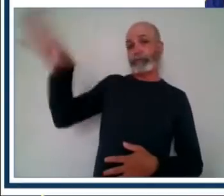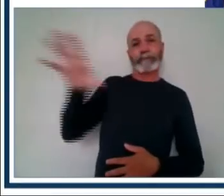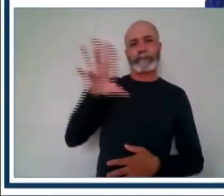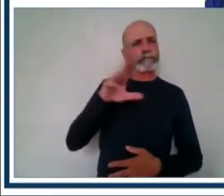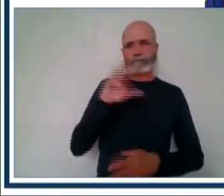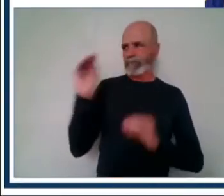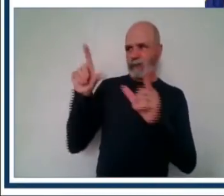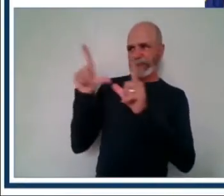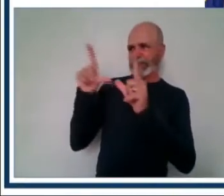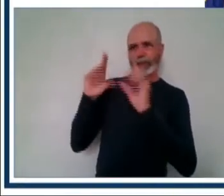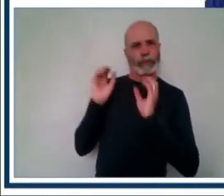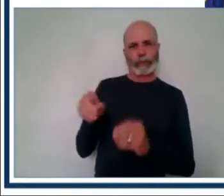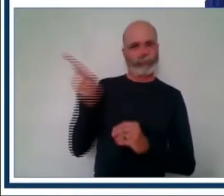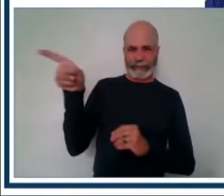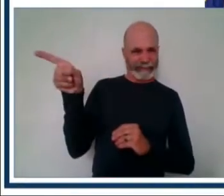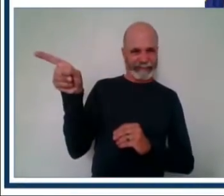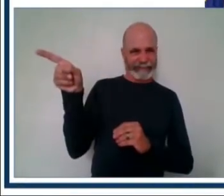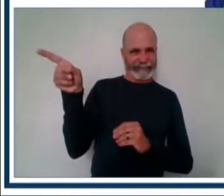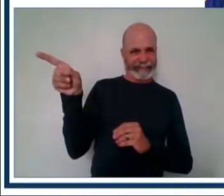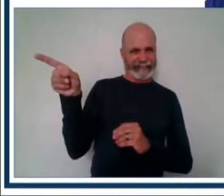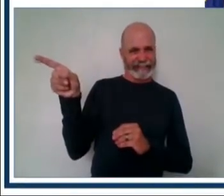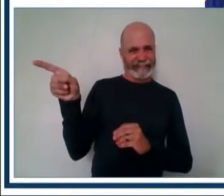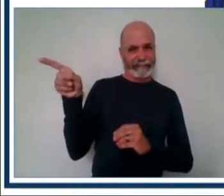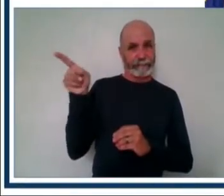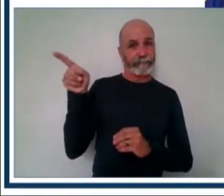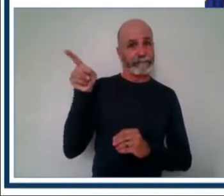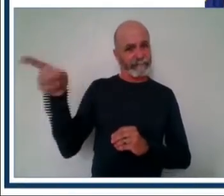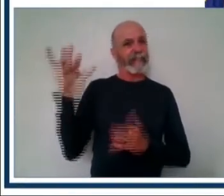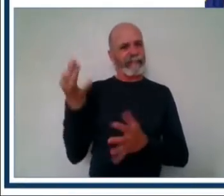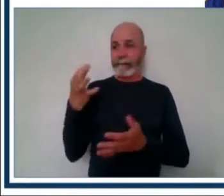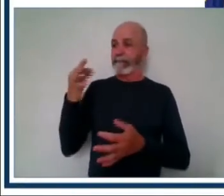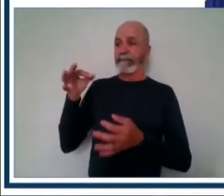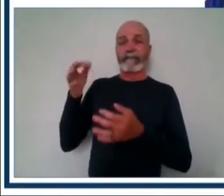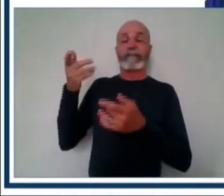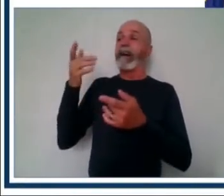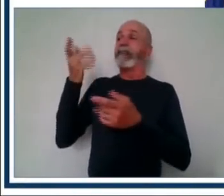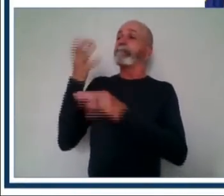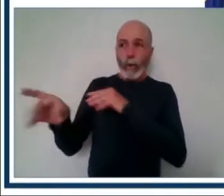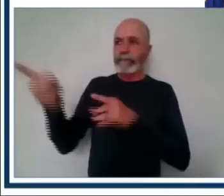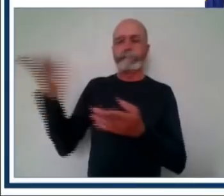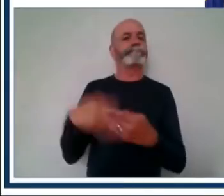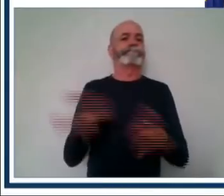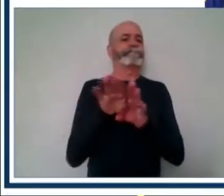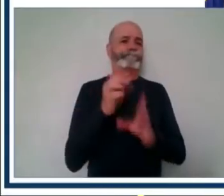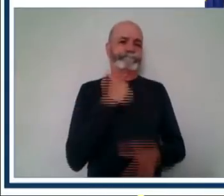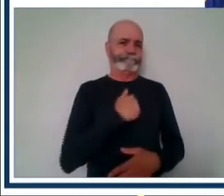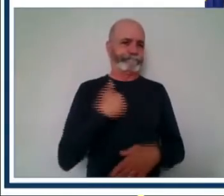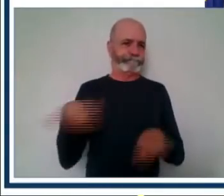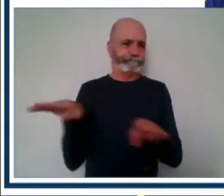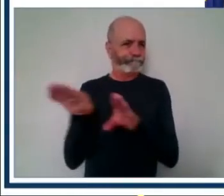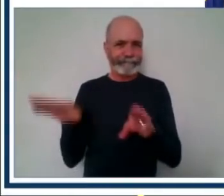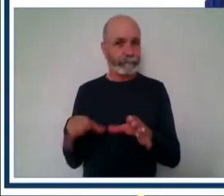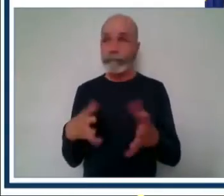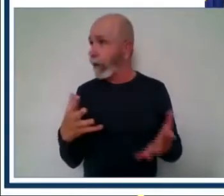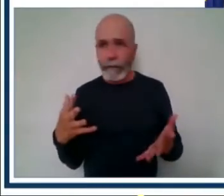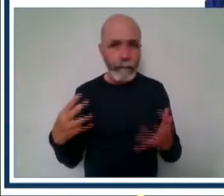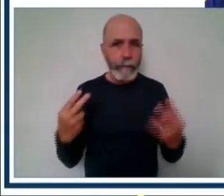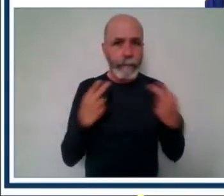quite a large population of people in her circumstance. Her spouse is an essential